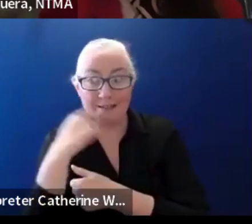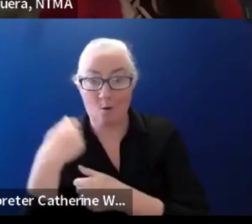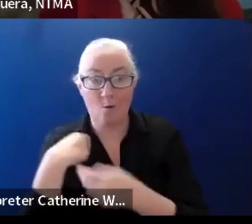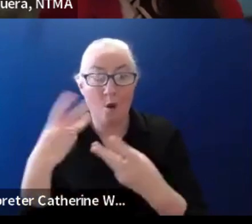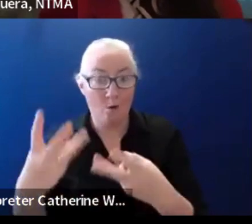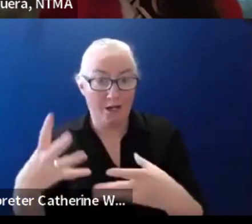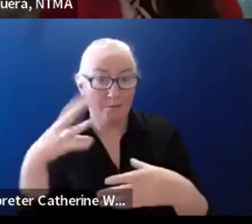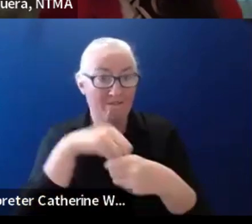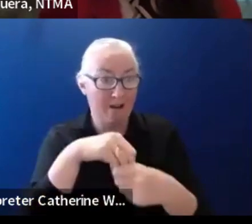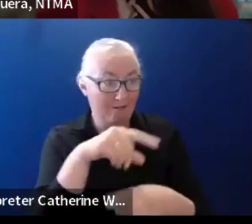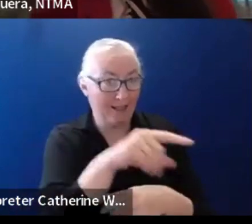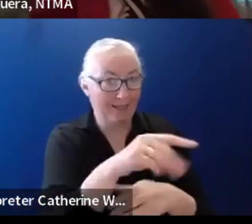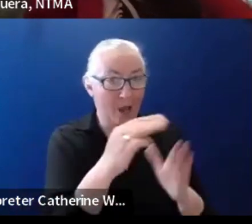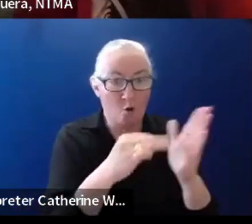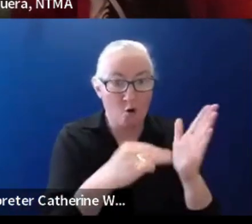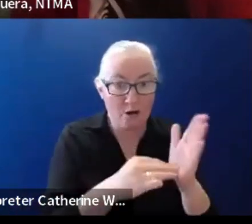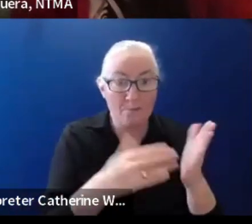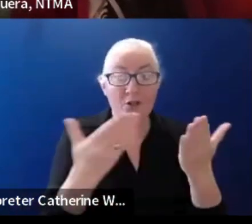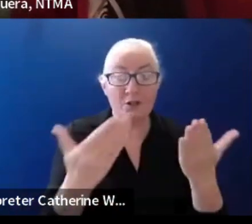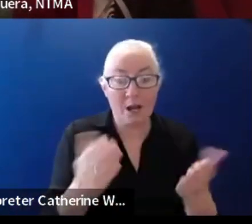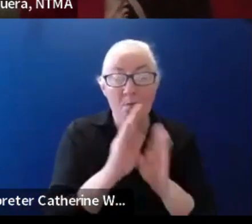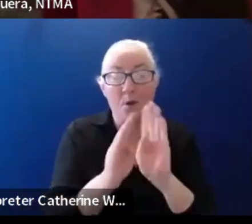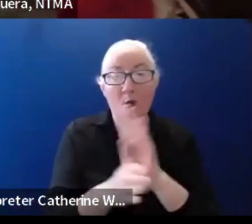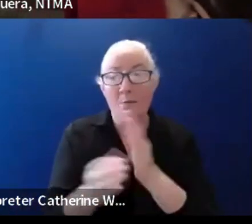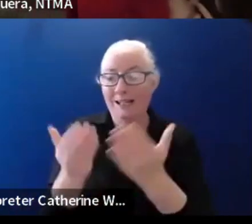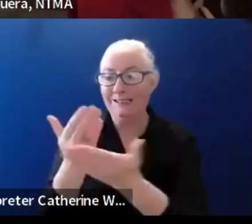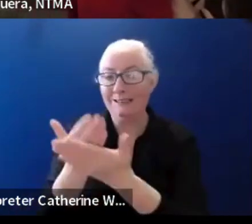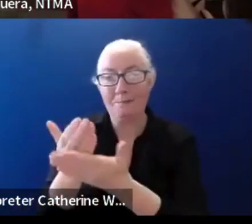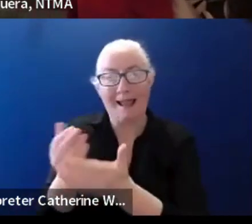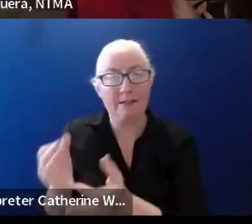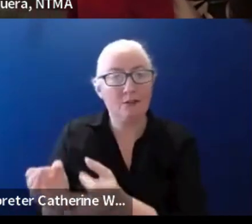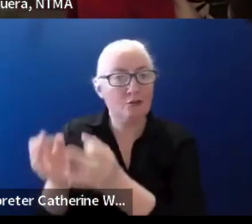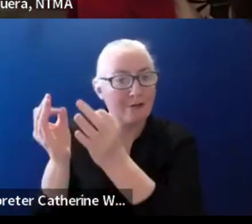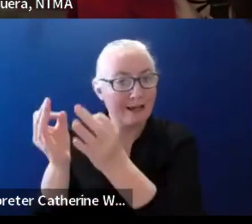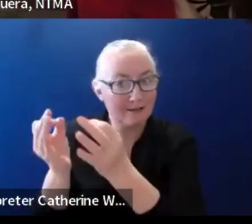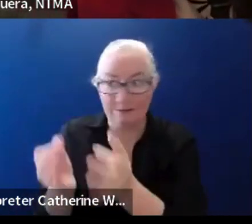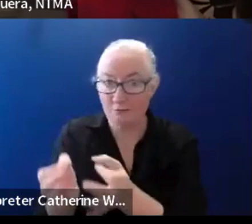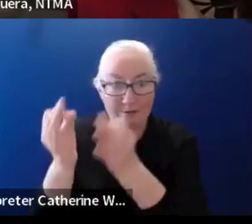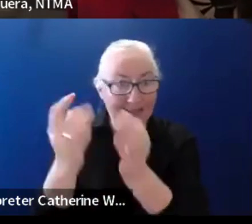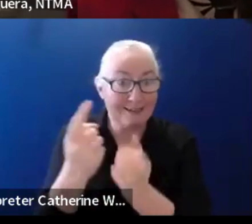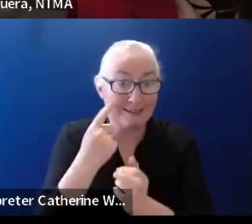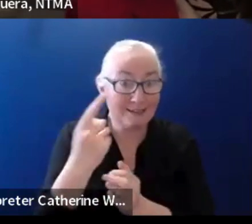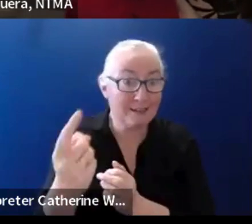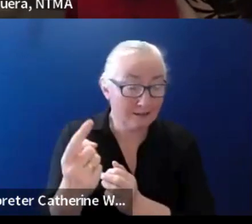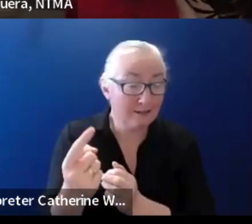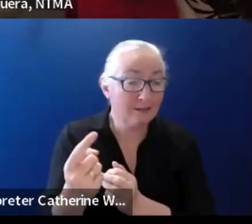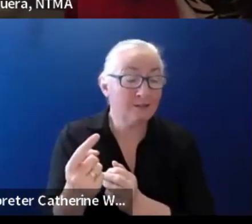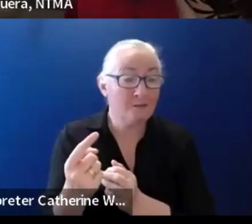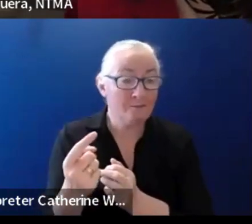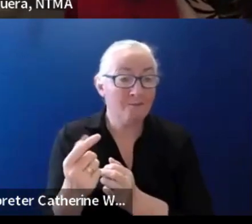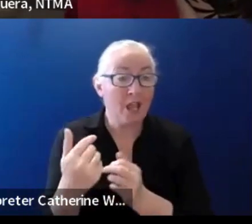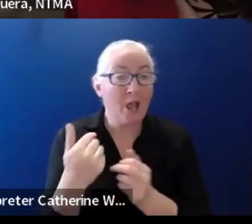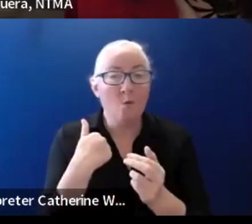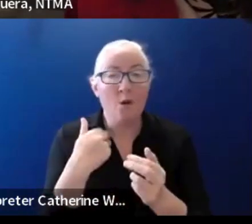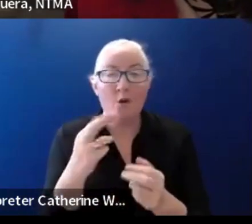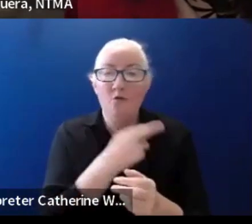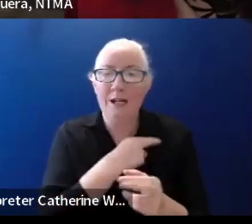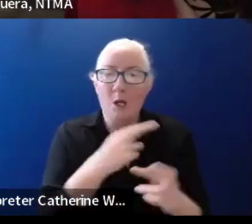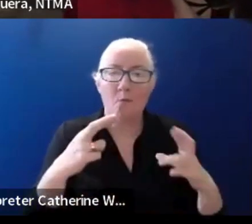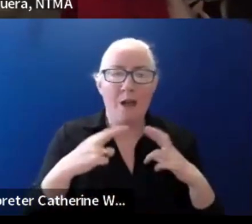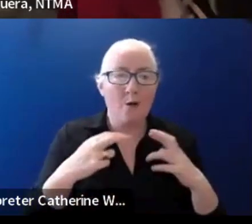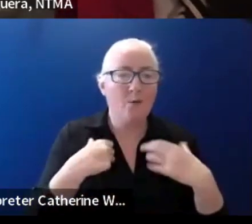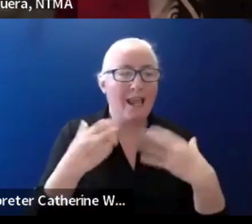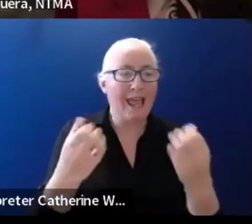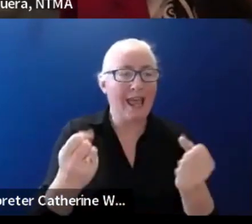this program, so the demand has been great, which is brilliant to see. And the fact that I suppose like what we're really proud of is that we've